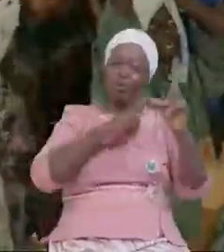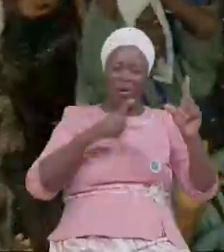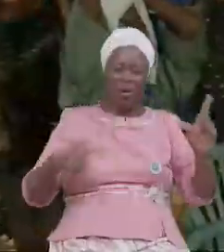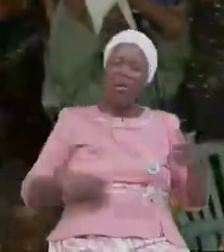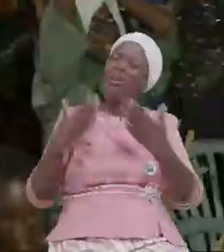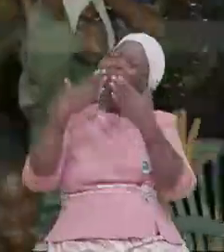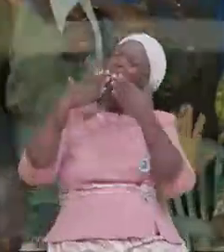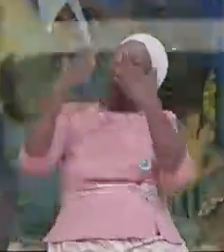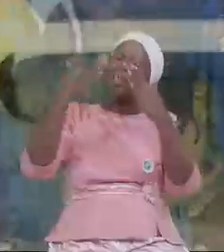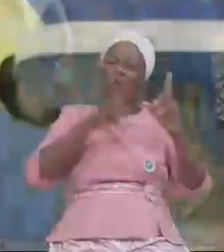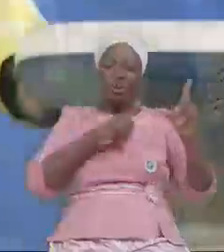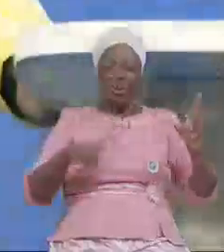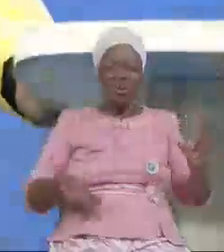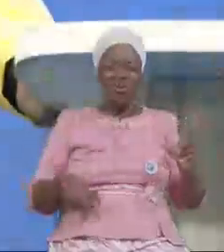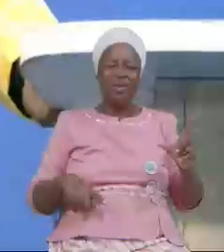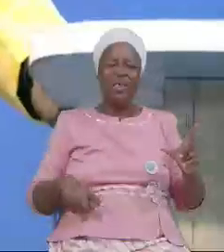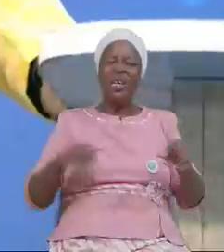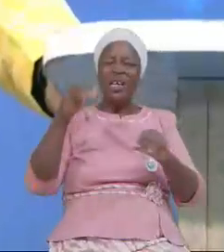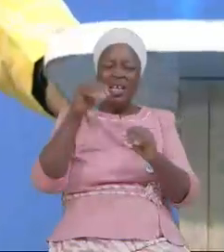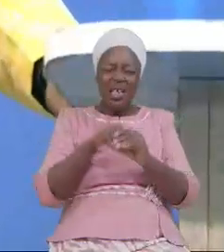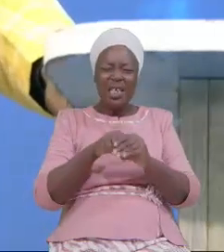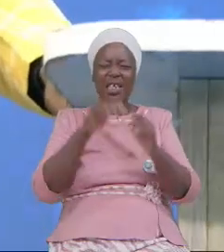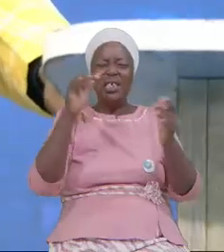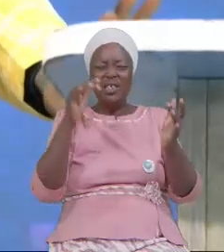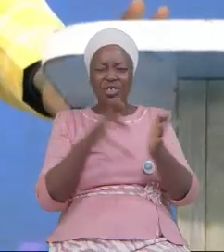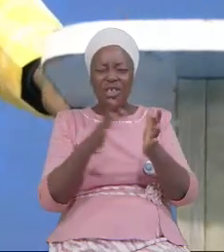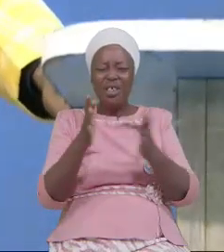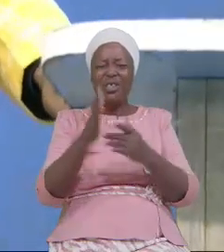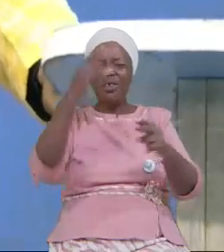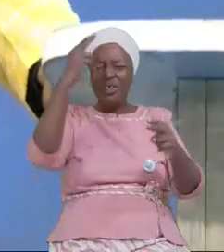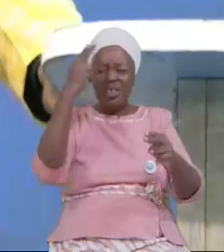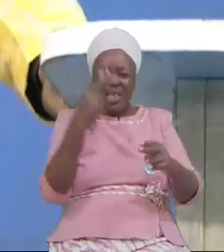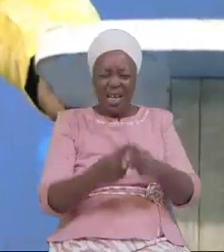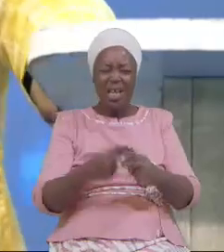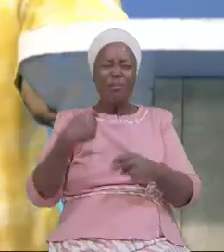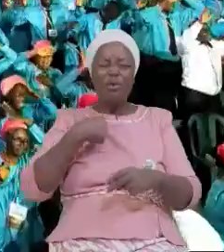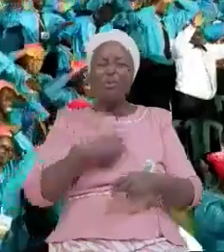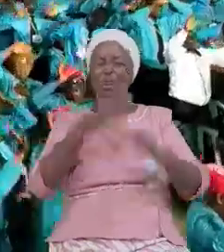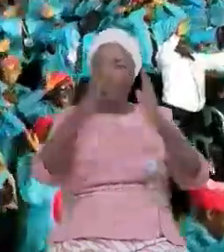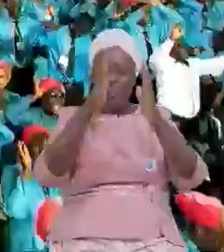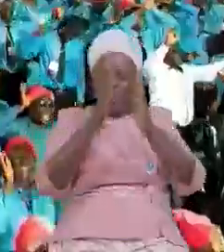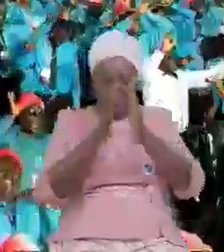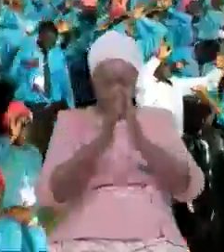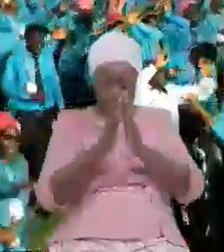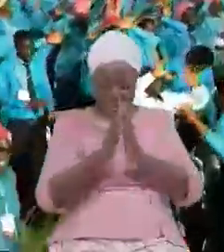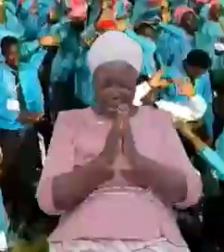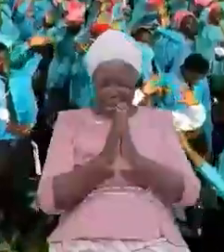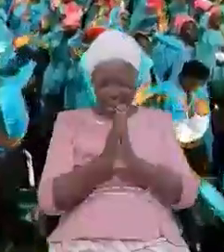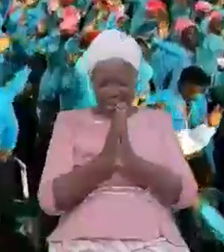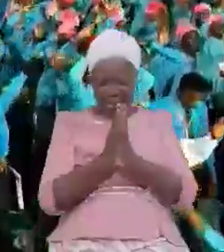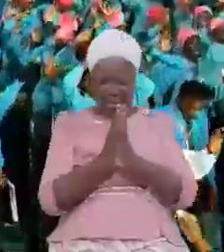Thank you, Lord. In Jesus' name we pray.